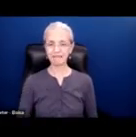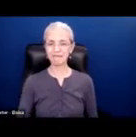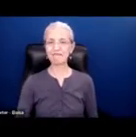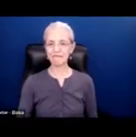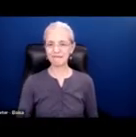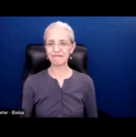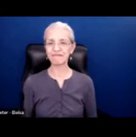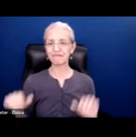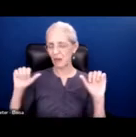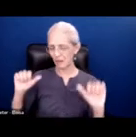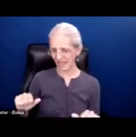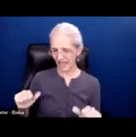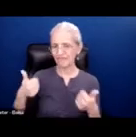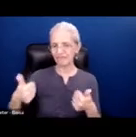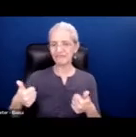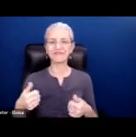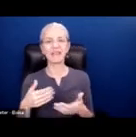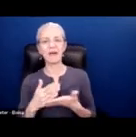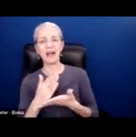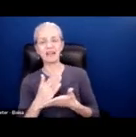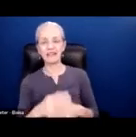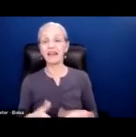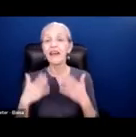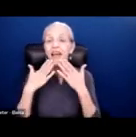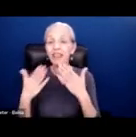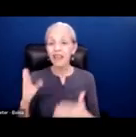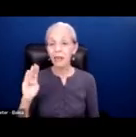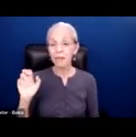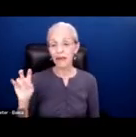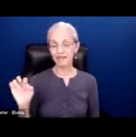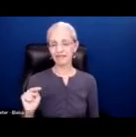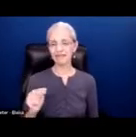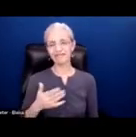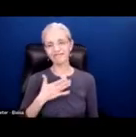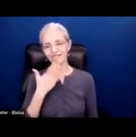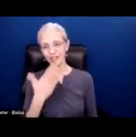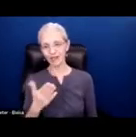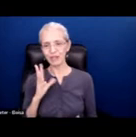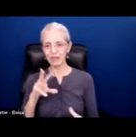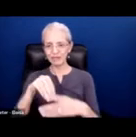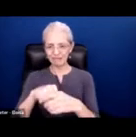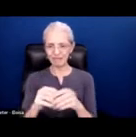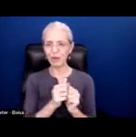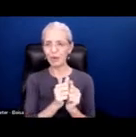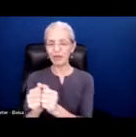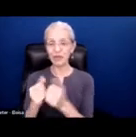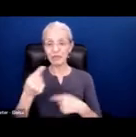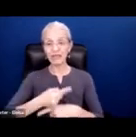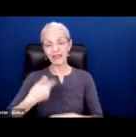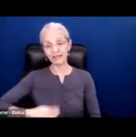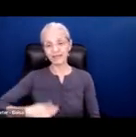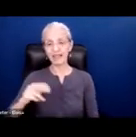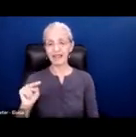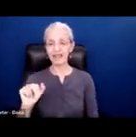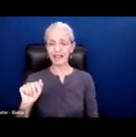Yep, we can see you. There we go. All right. Thank you, Bevan. It's good to be with you all today. Again, I'm Natalie Chong,